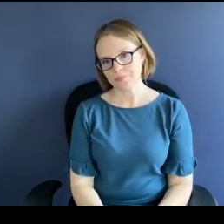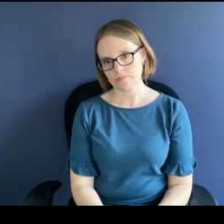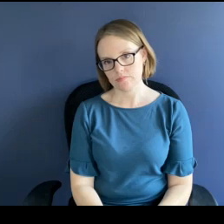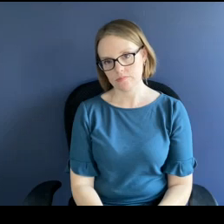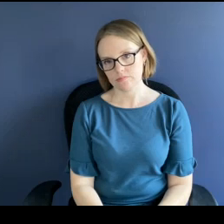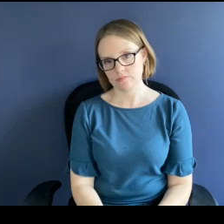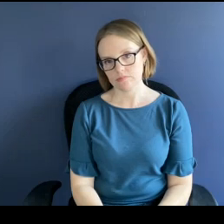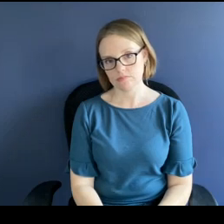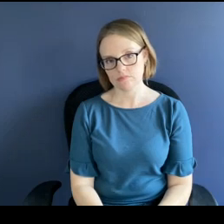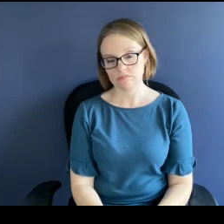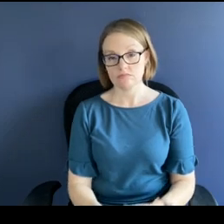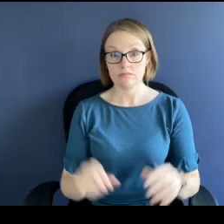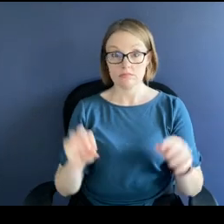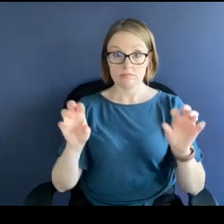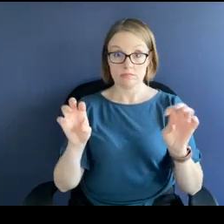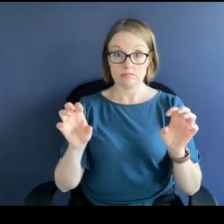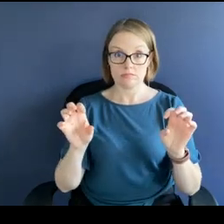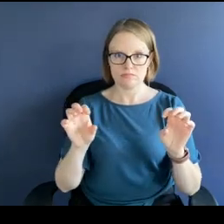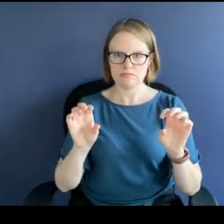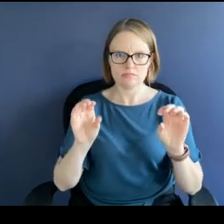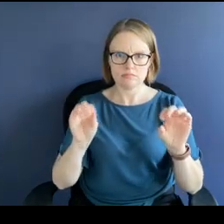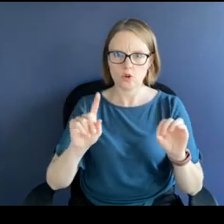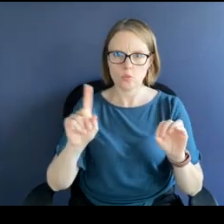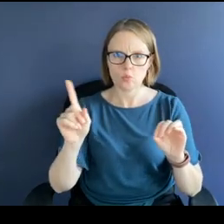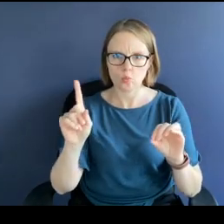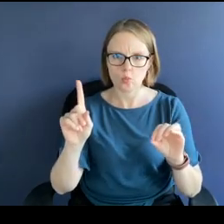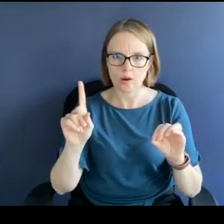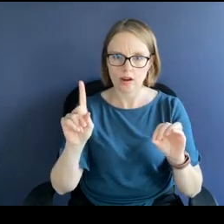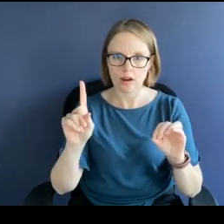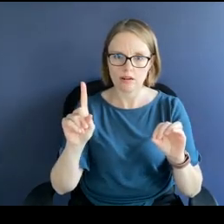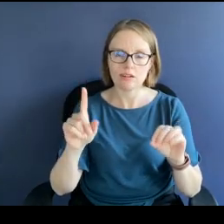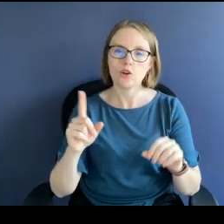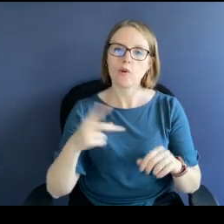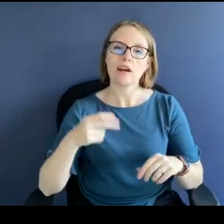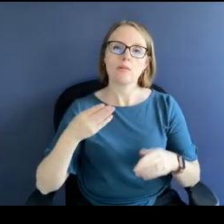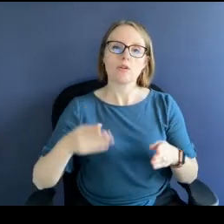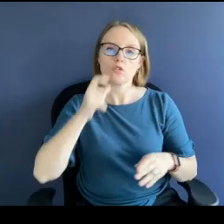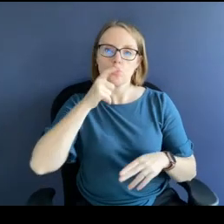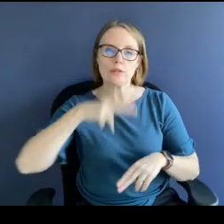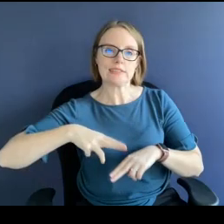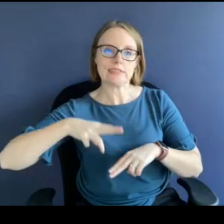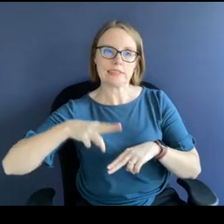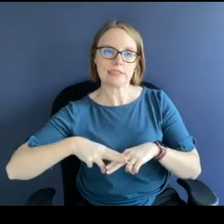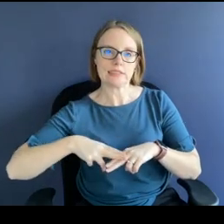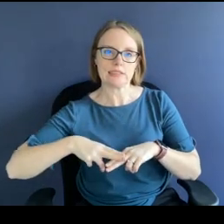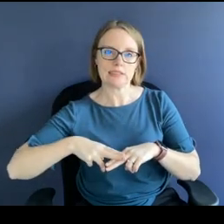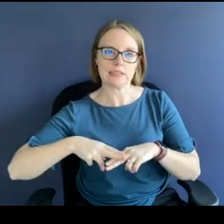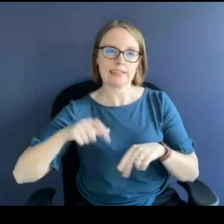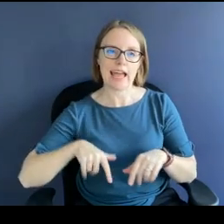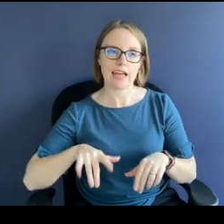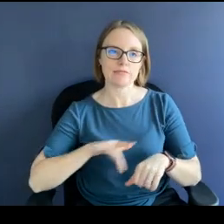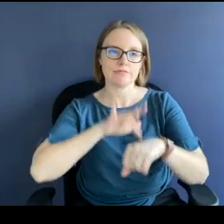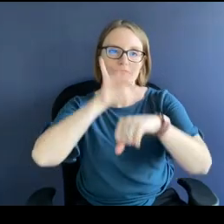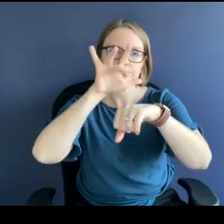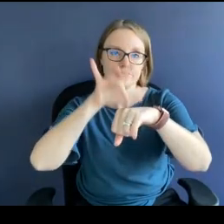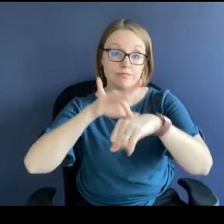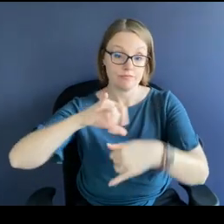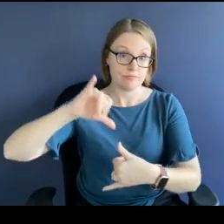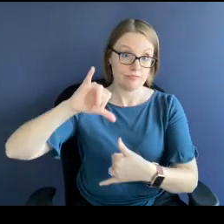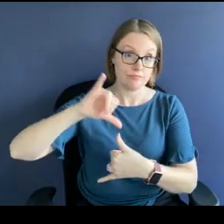Controls should be mounted within the recommended reach of a seated user at 54